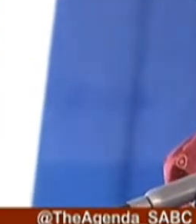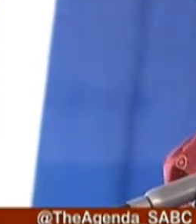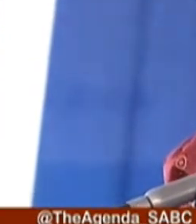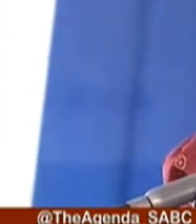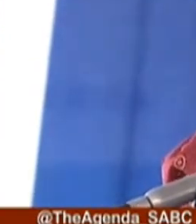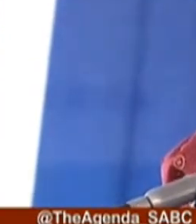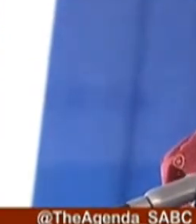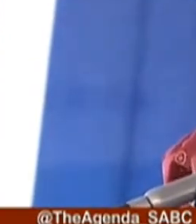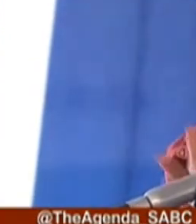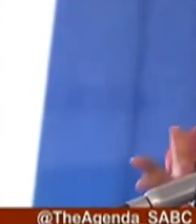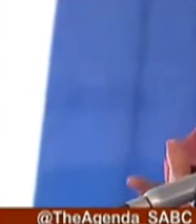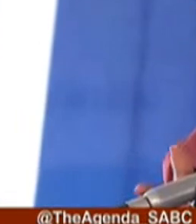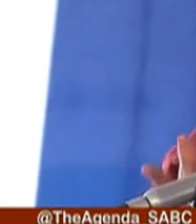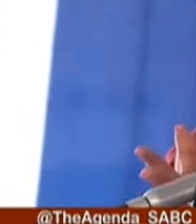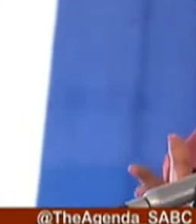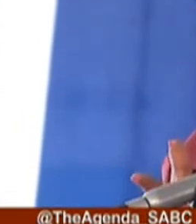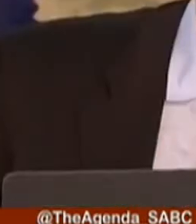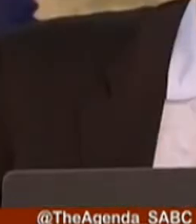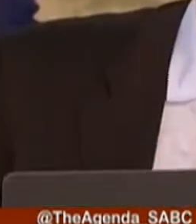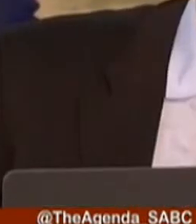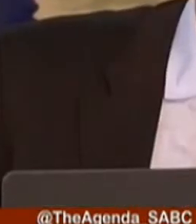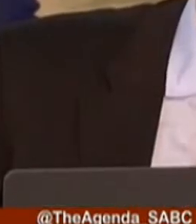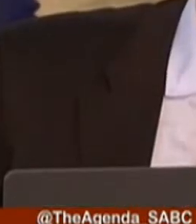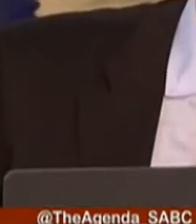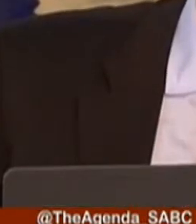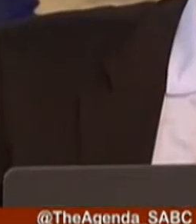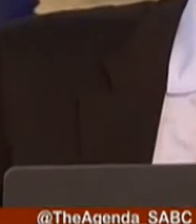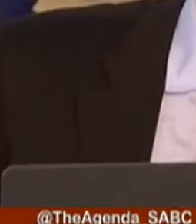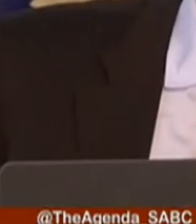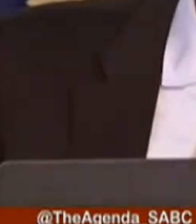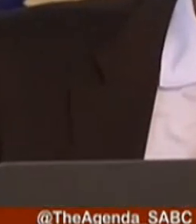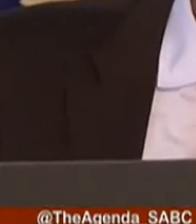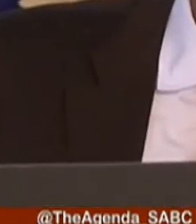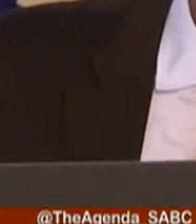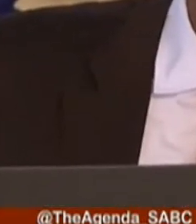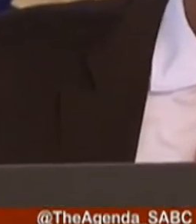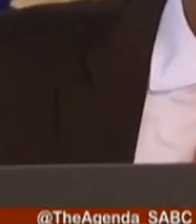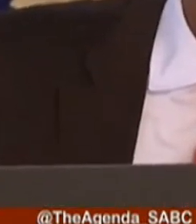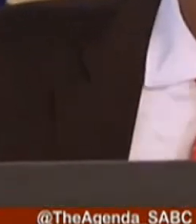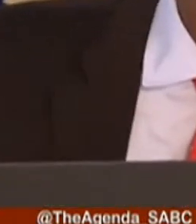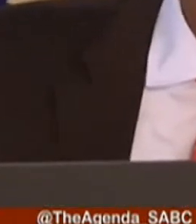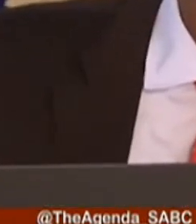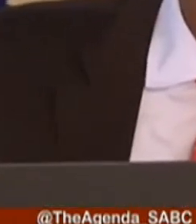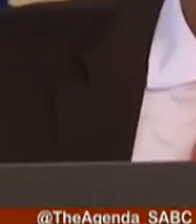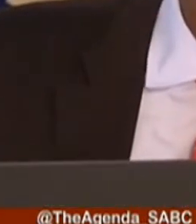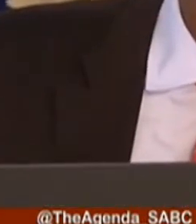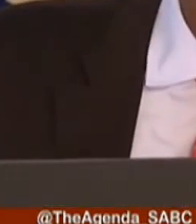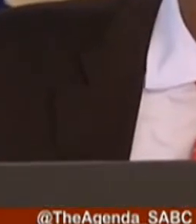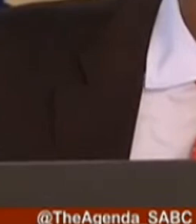Batu, Babu Asena, Babu Esani,